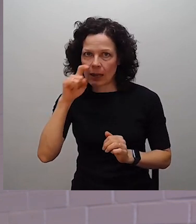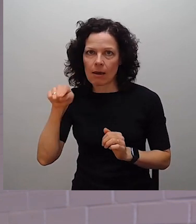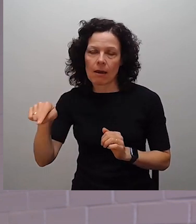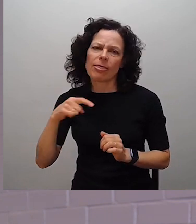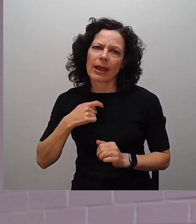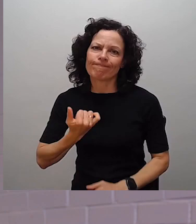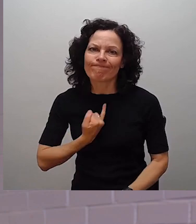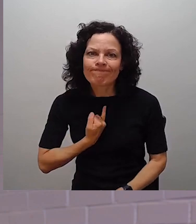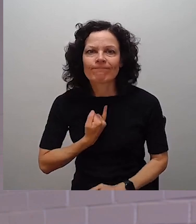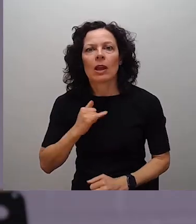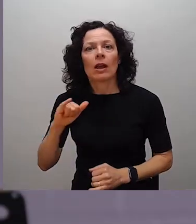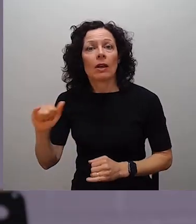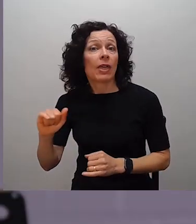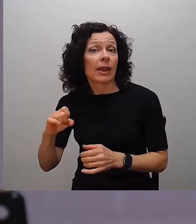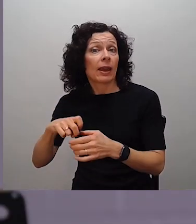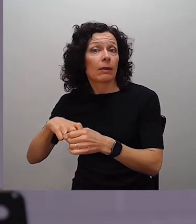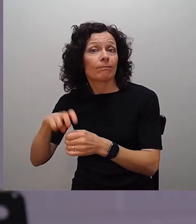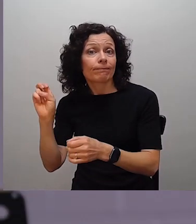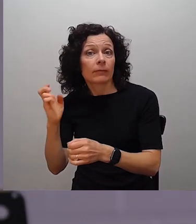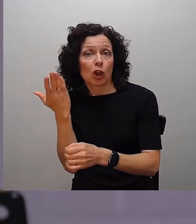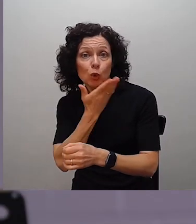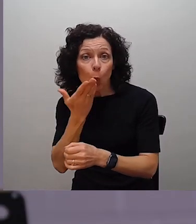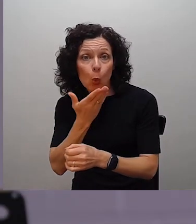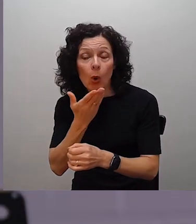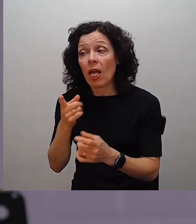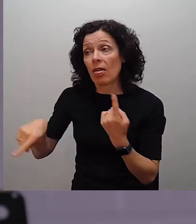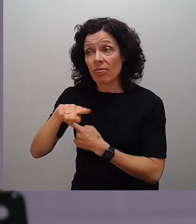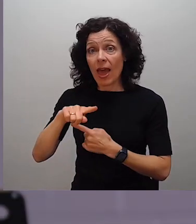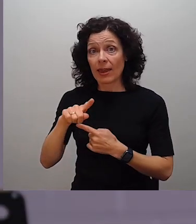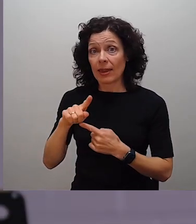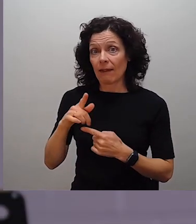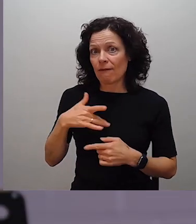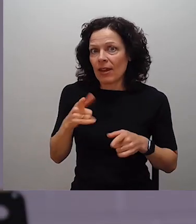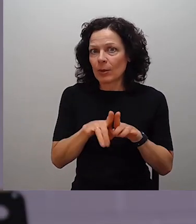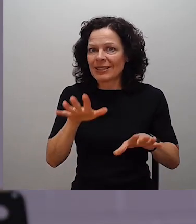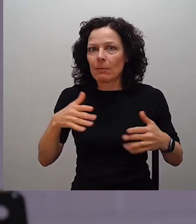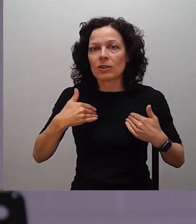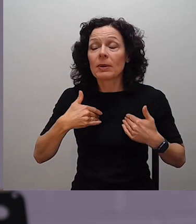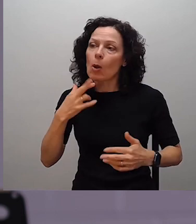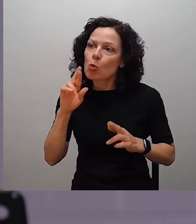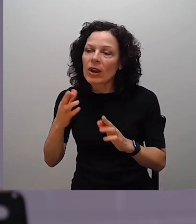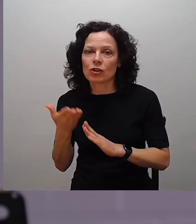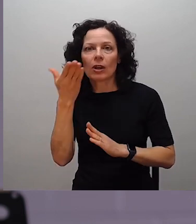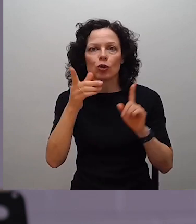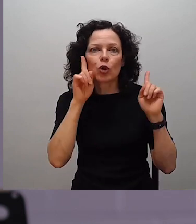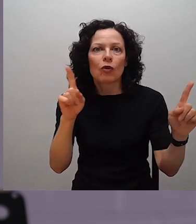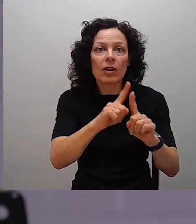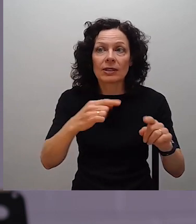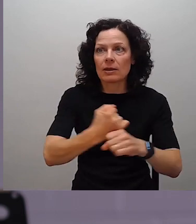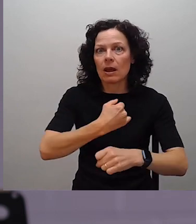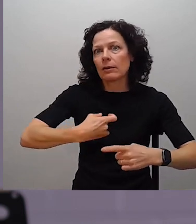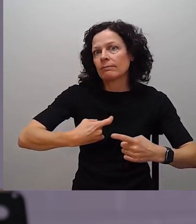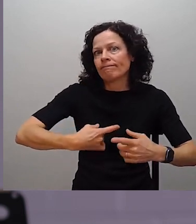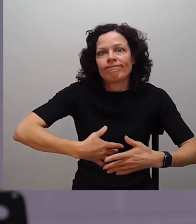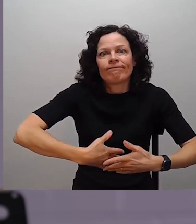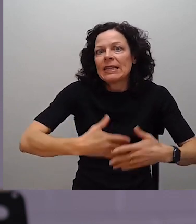on like me and went to uni and did something else, because it just opens up so many avenues.